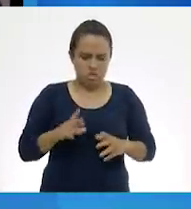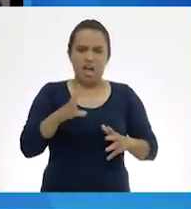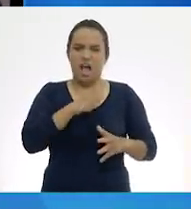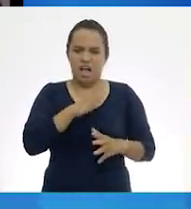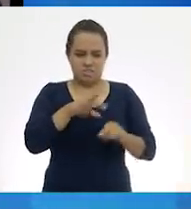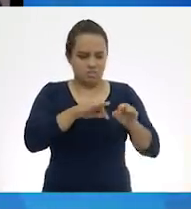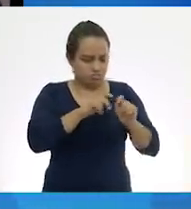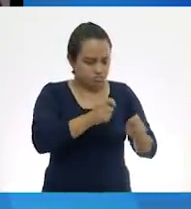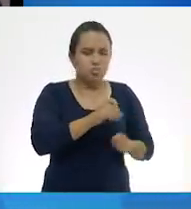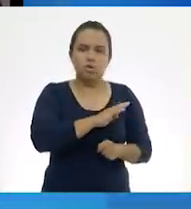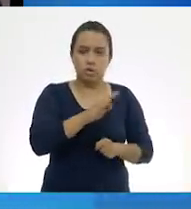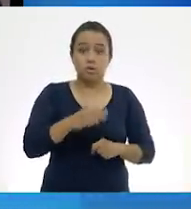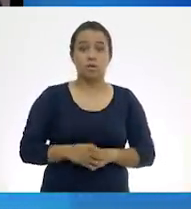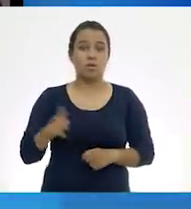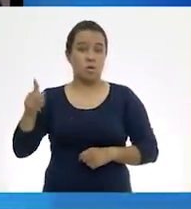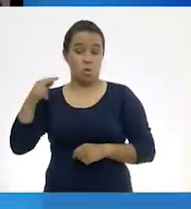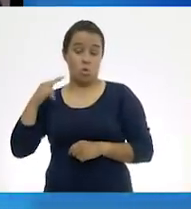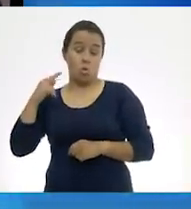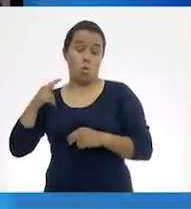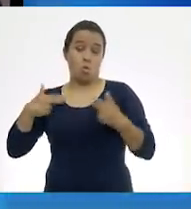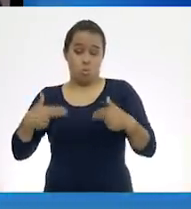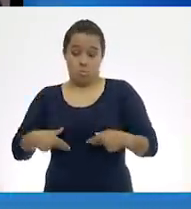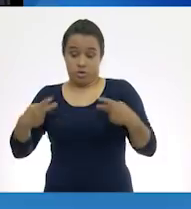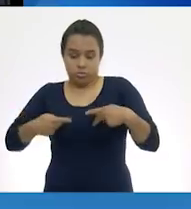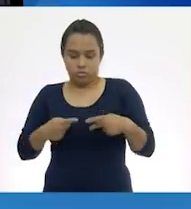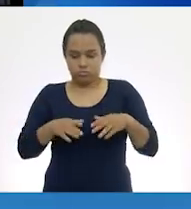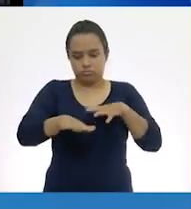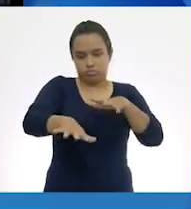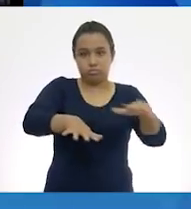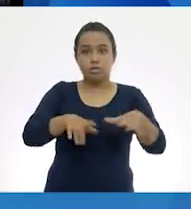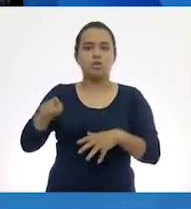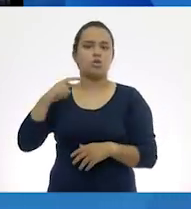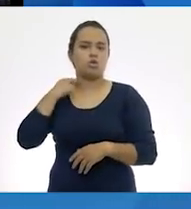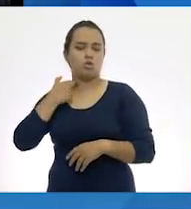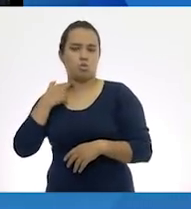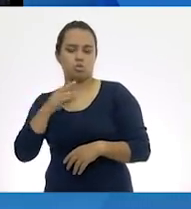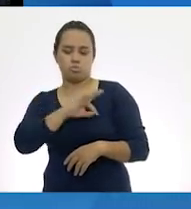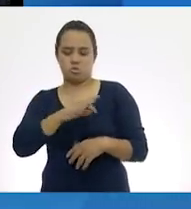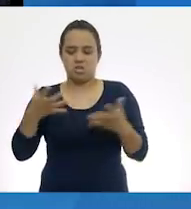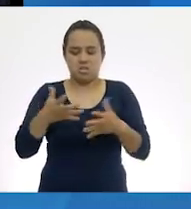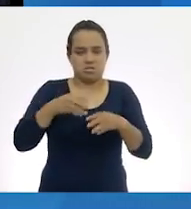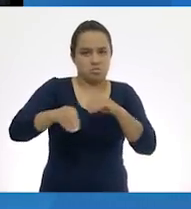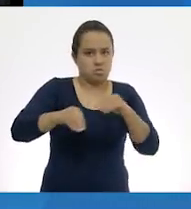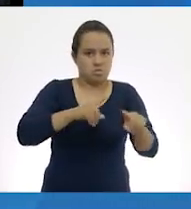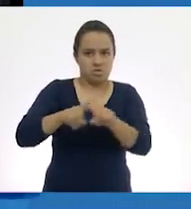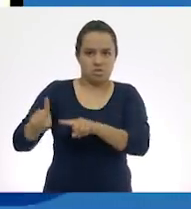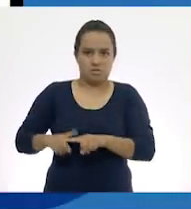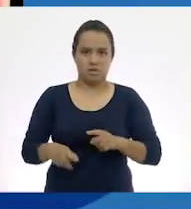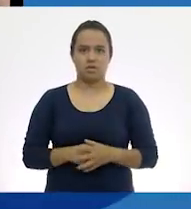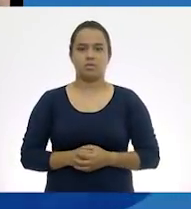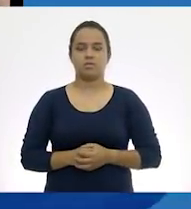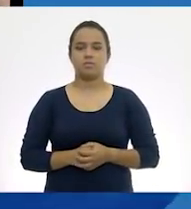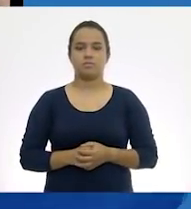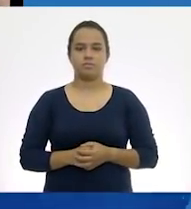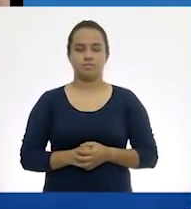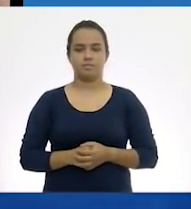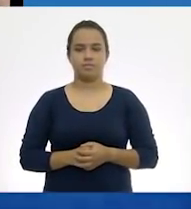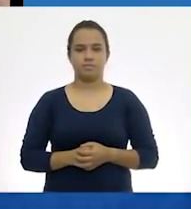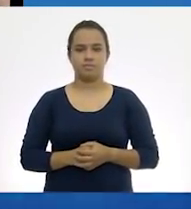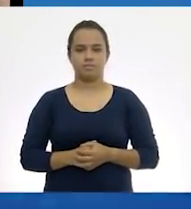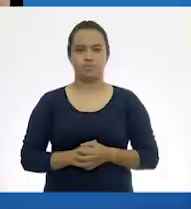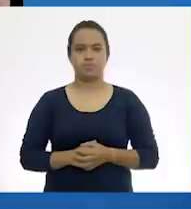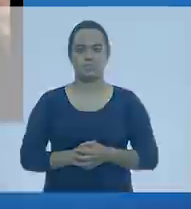humano extiende sus movimientos hacia la máquina, lo que le da una amplia gama de posibilidades. So instead